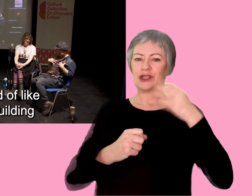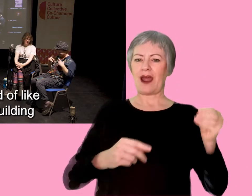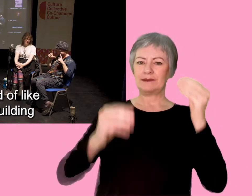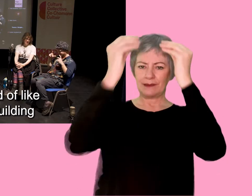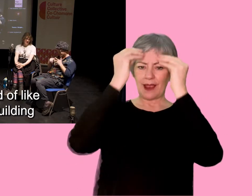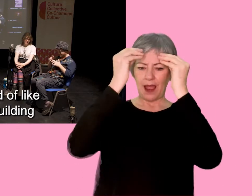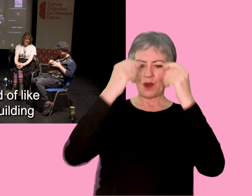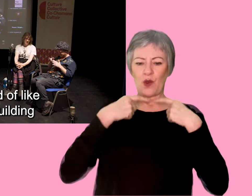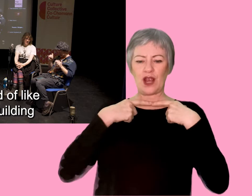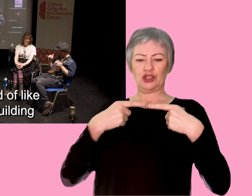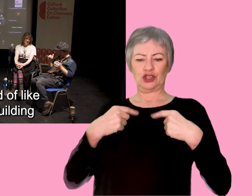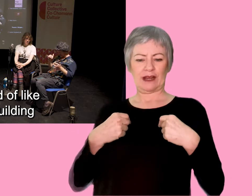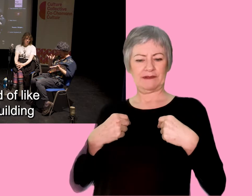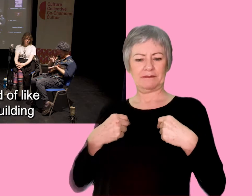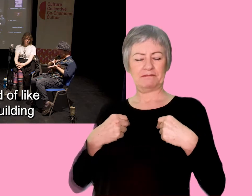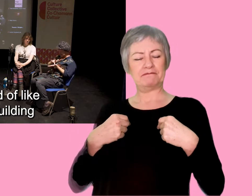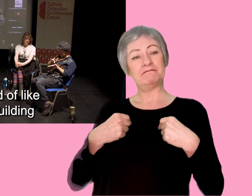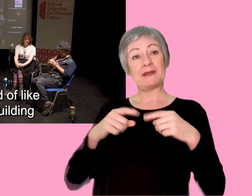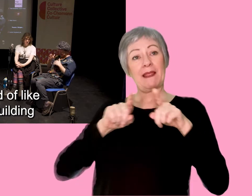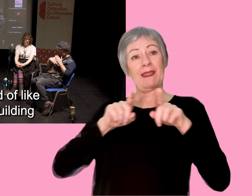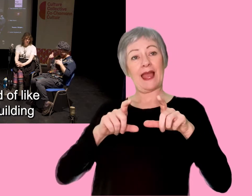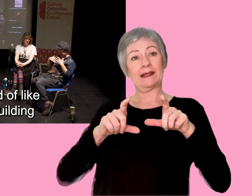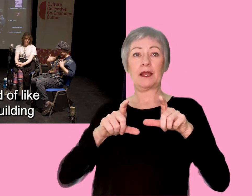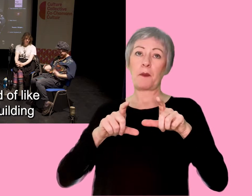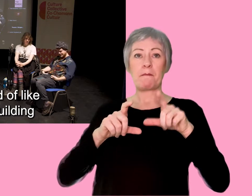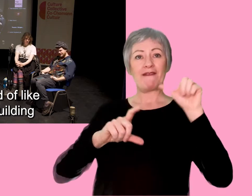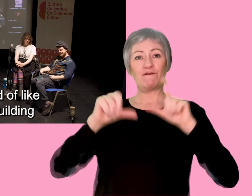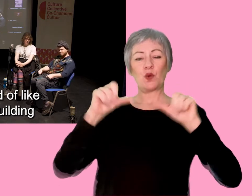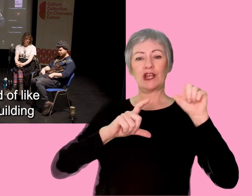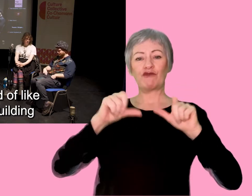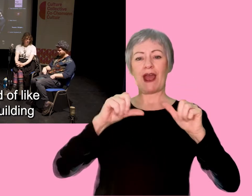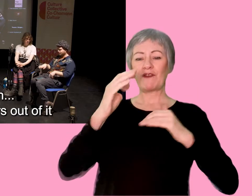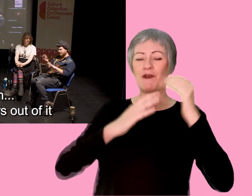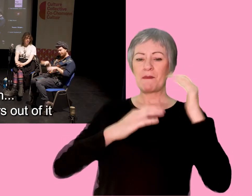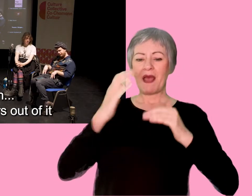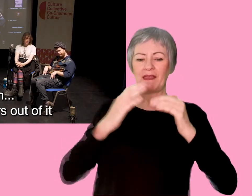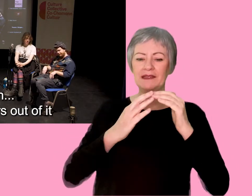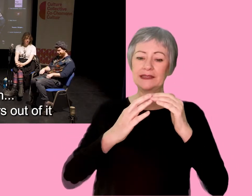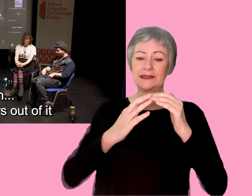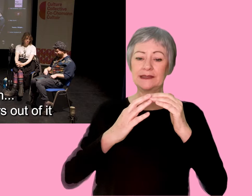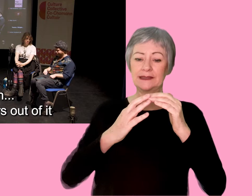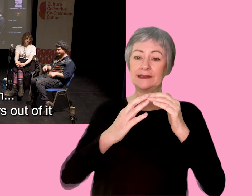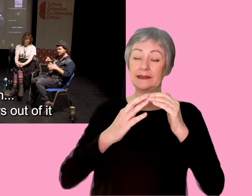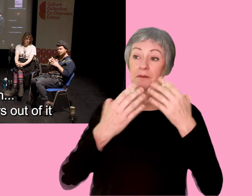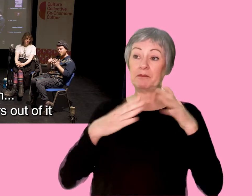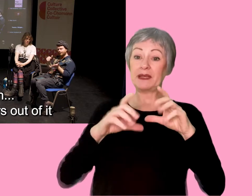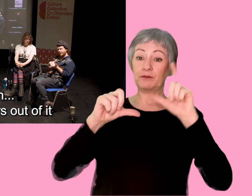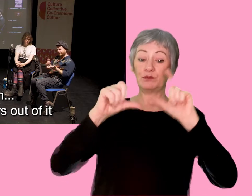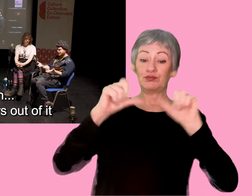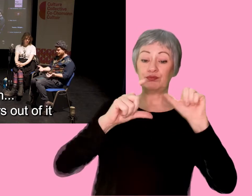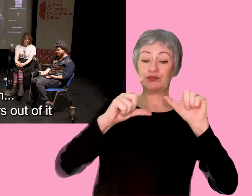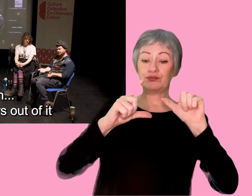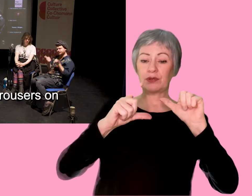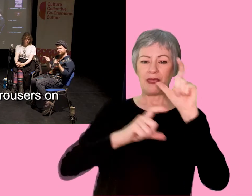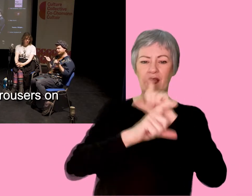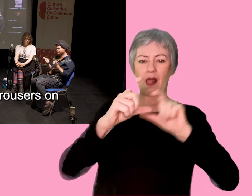with a shirt that's kind of like a photograph of a building that's kind of been you've taken the colours